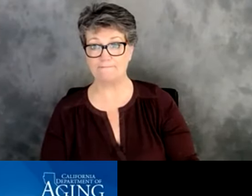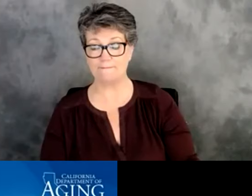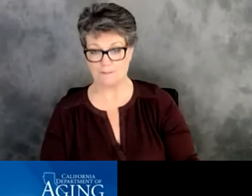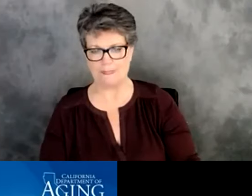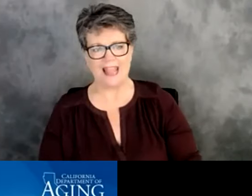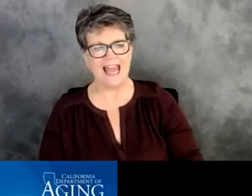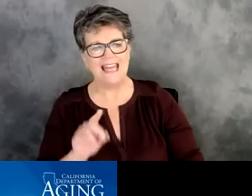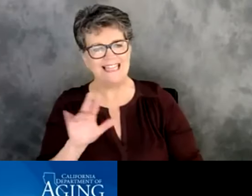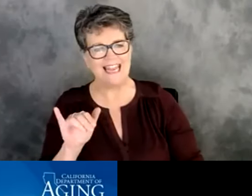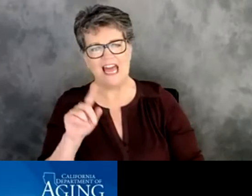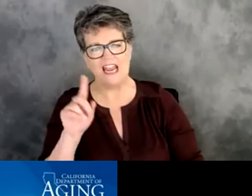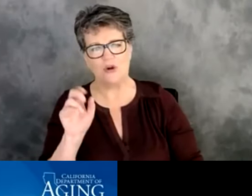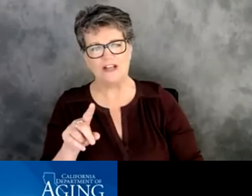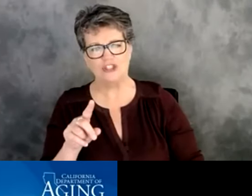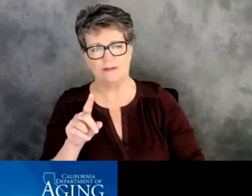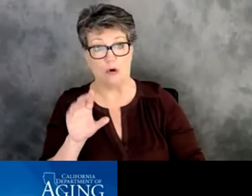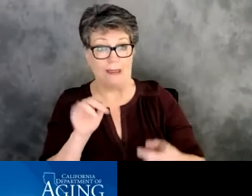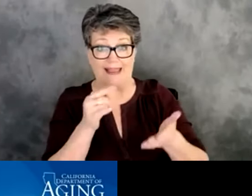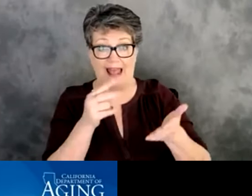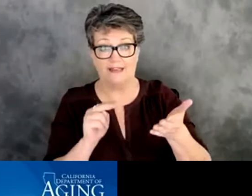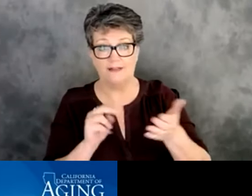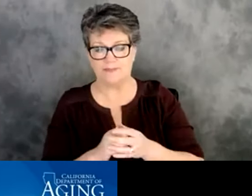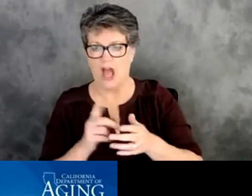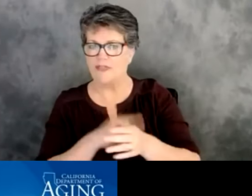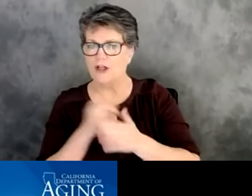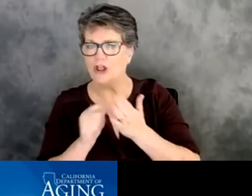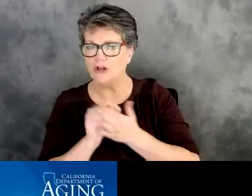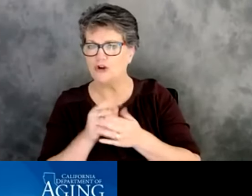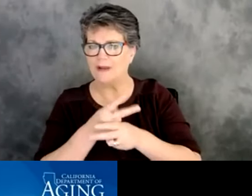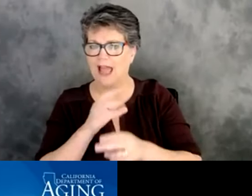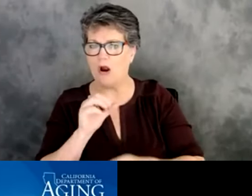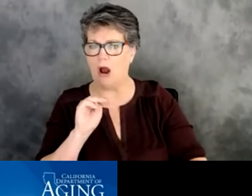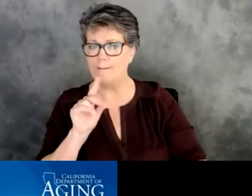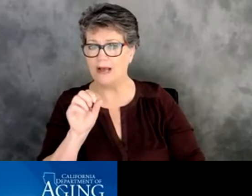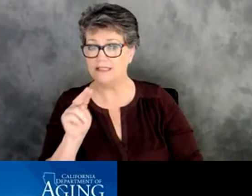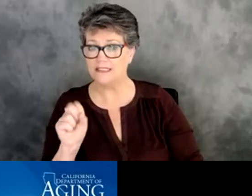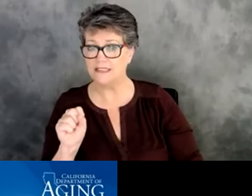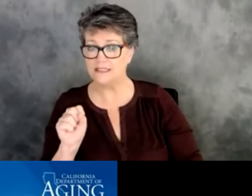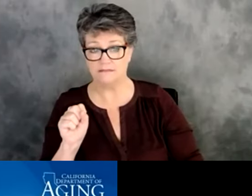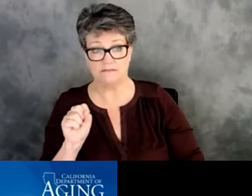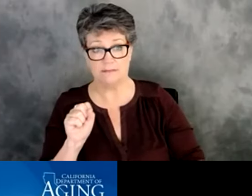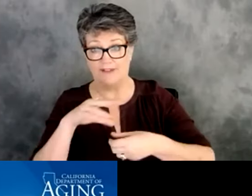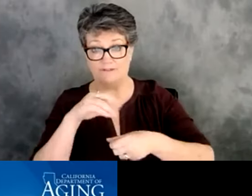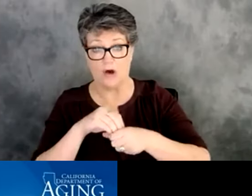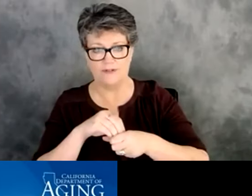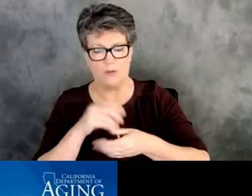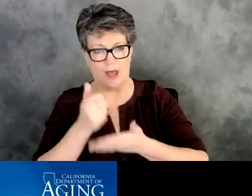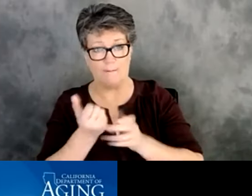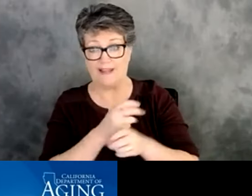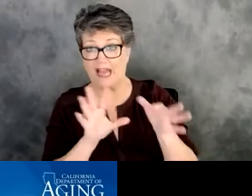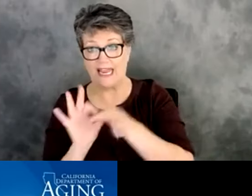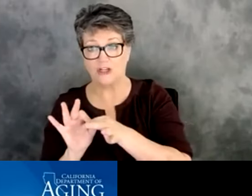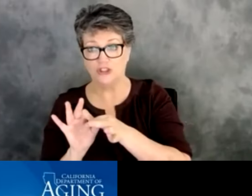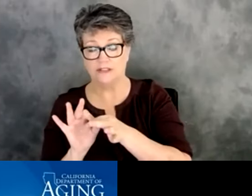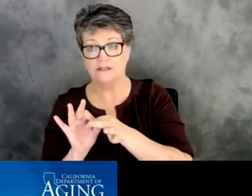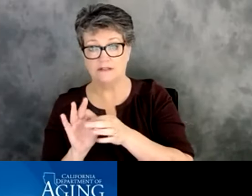Denny, I had a question, or perhaps it's for Kathleen. The long-term care ombuds been involved in this? We'd like to help make that connection